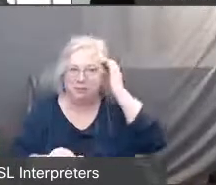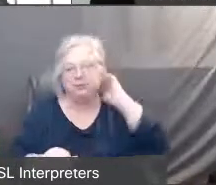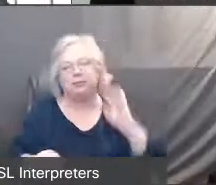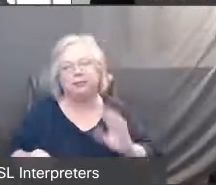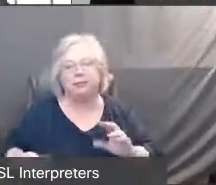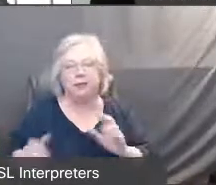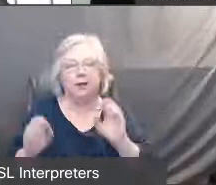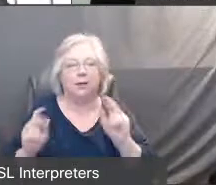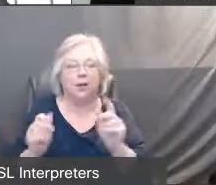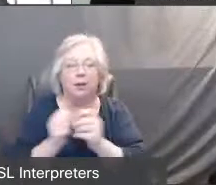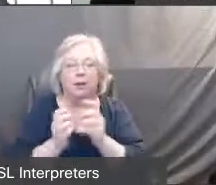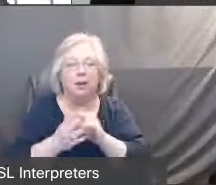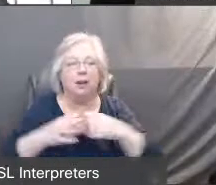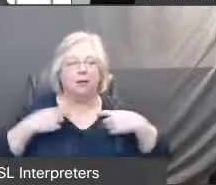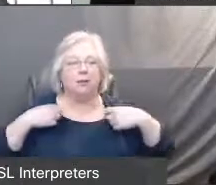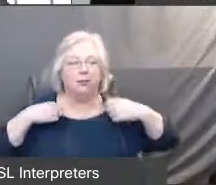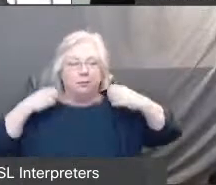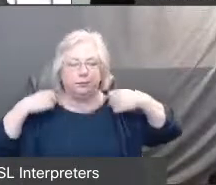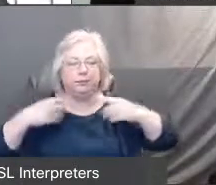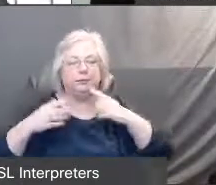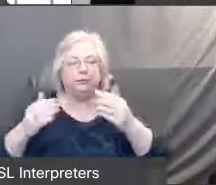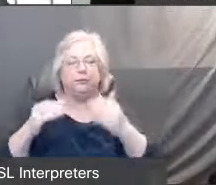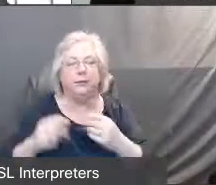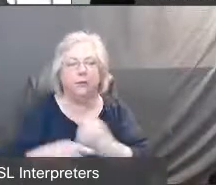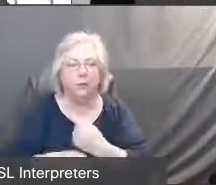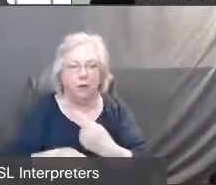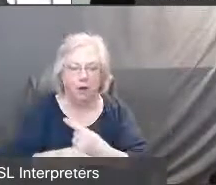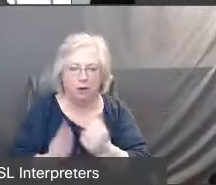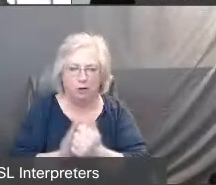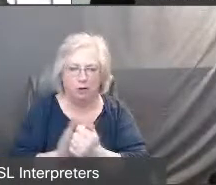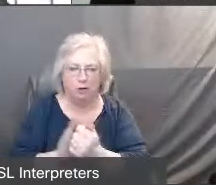Okay, with that, we'll move forward with the regular agenda for the evening.